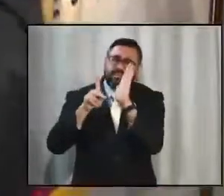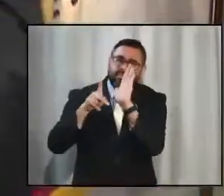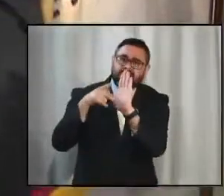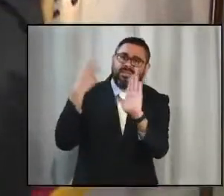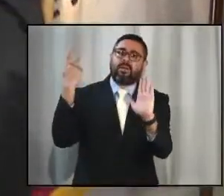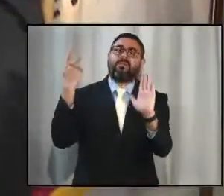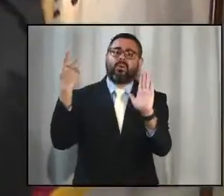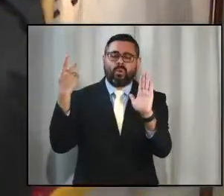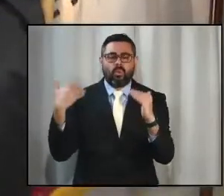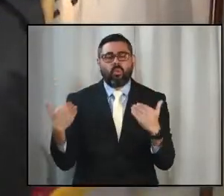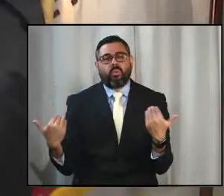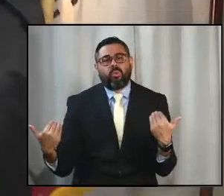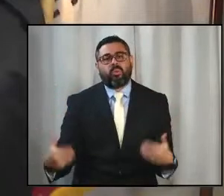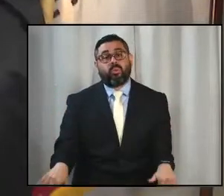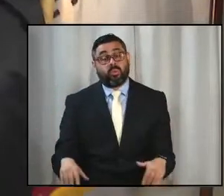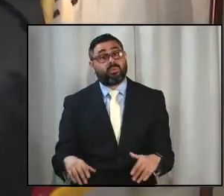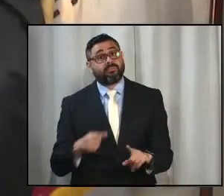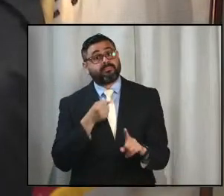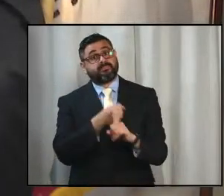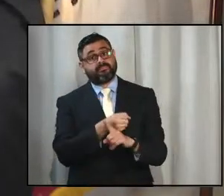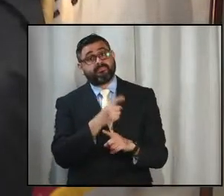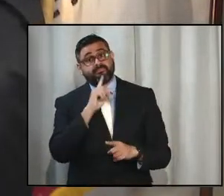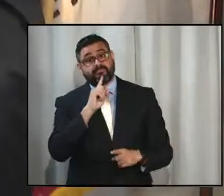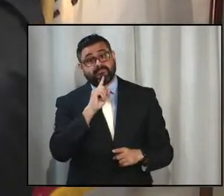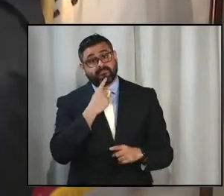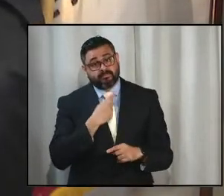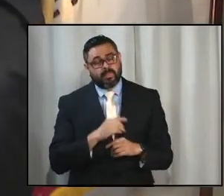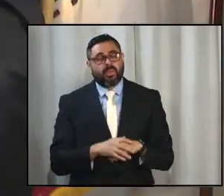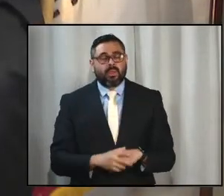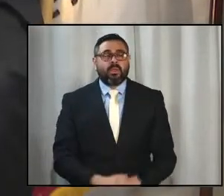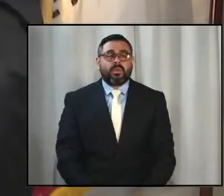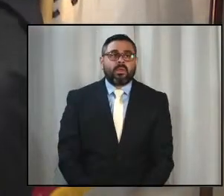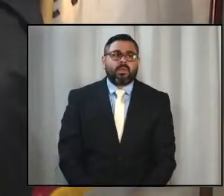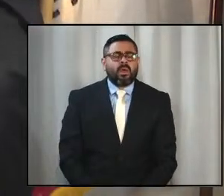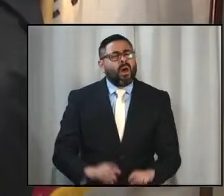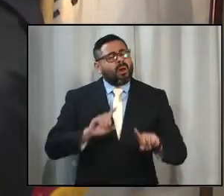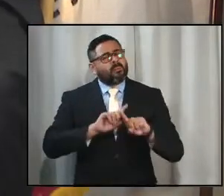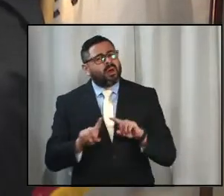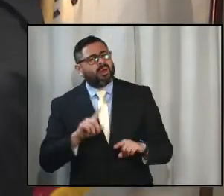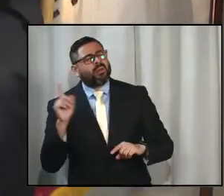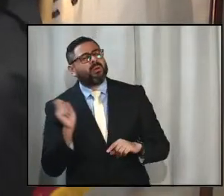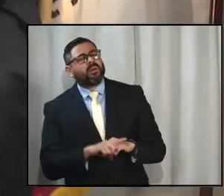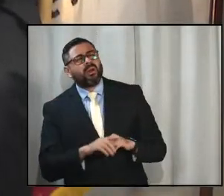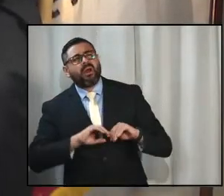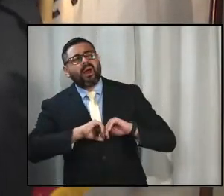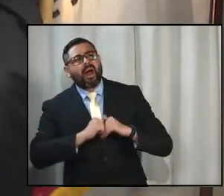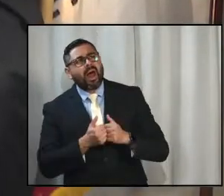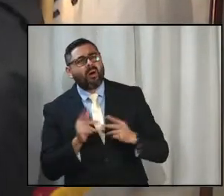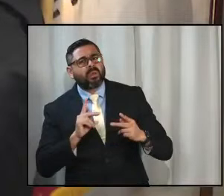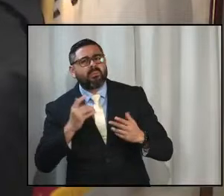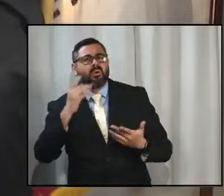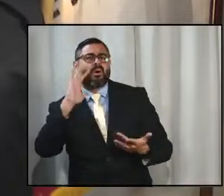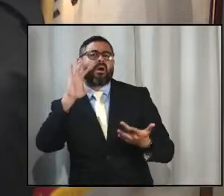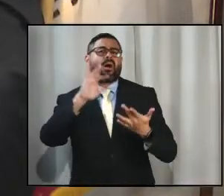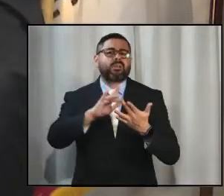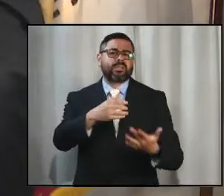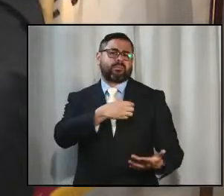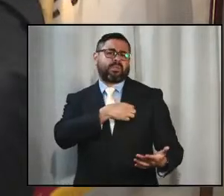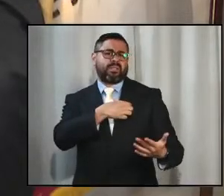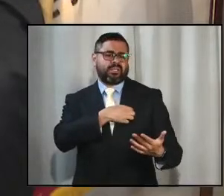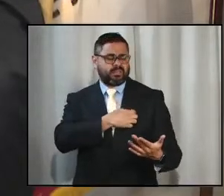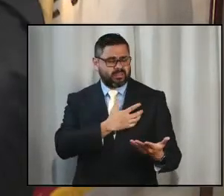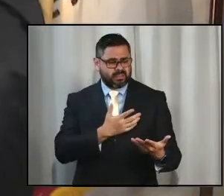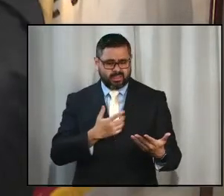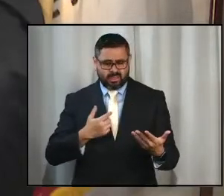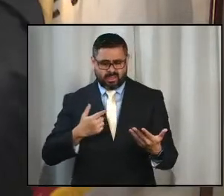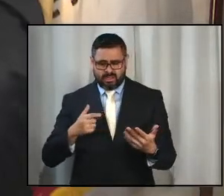And I think that makes a huge difference. But how can people in the community reach the police department if